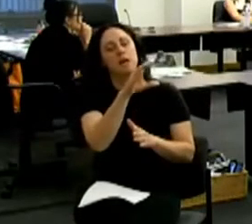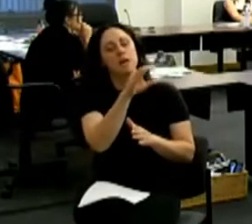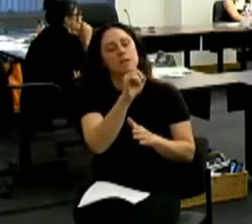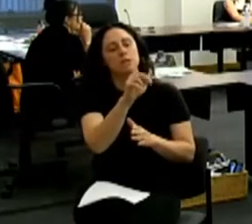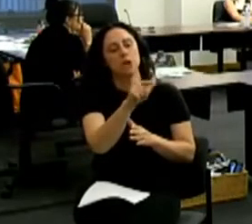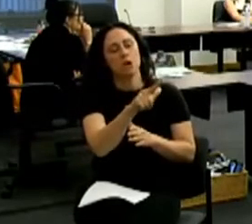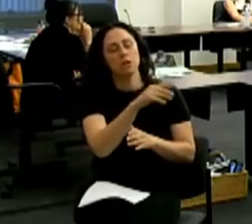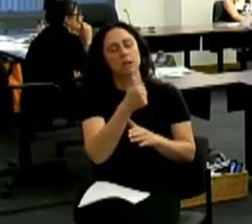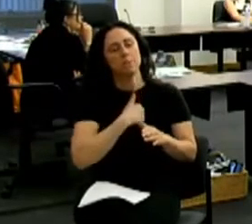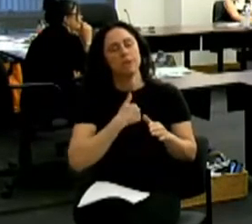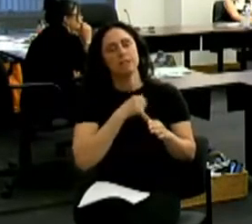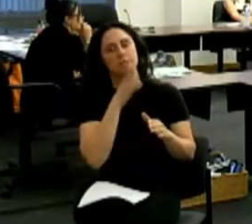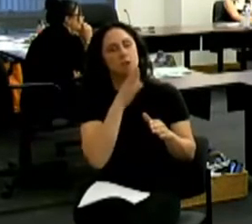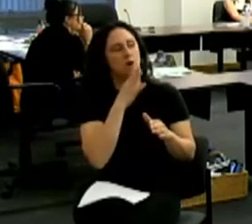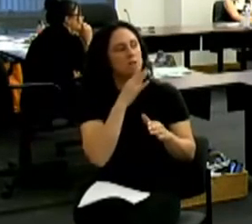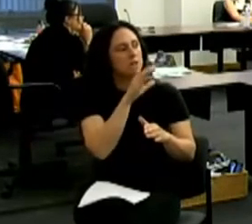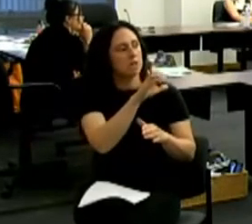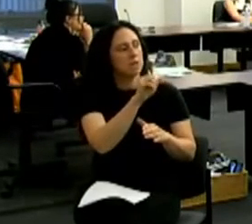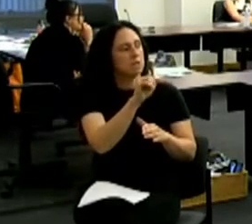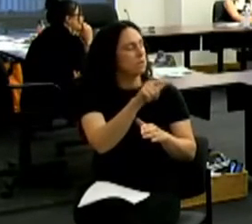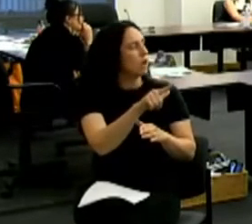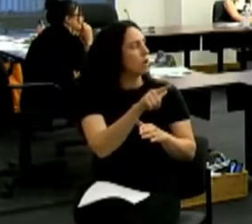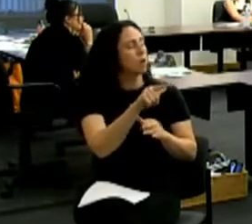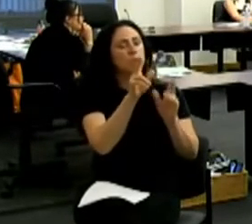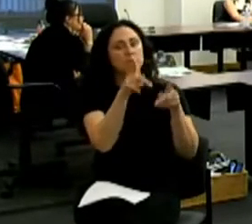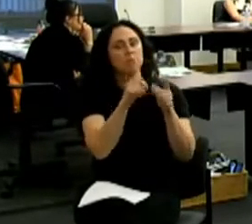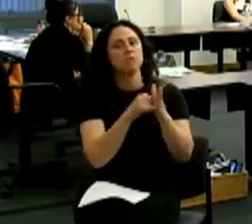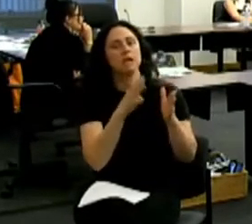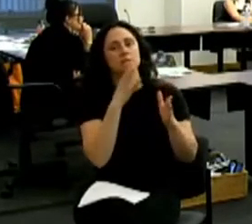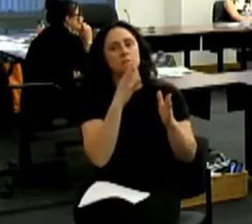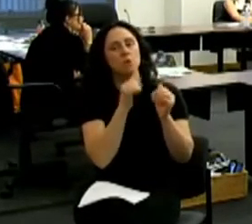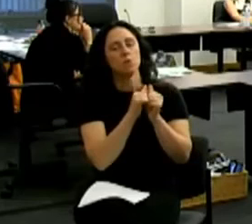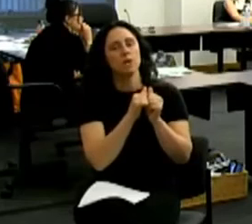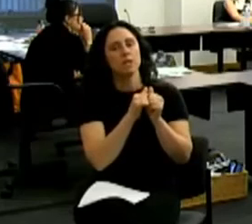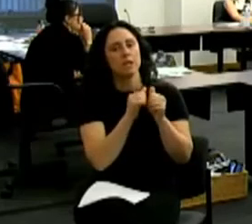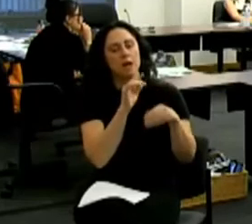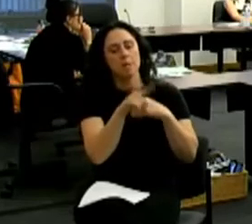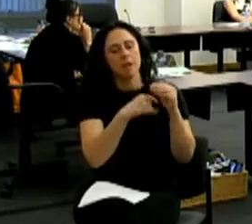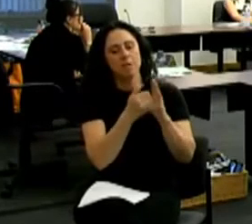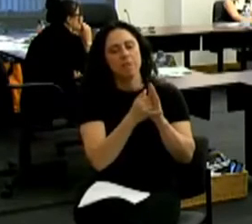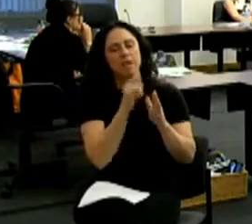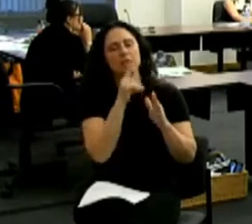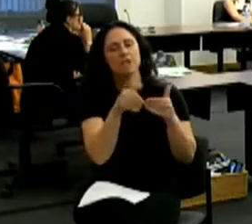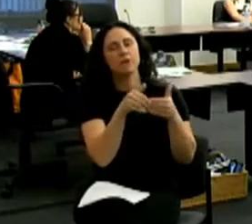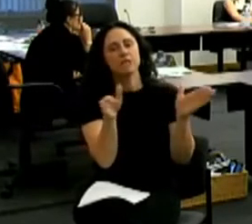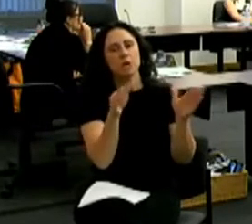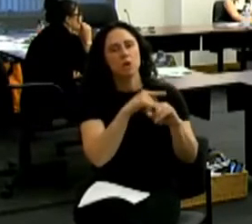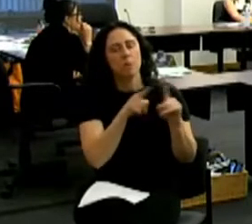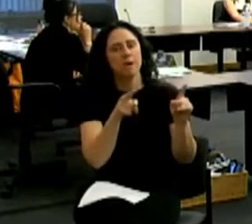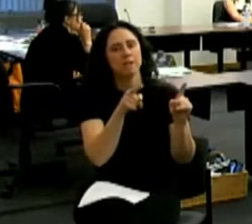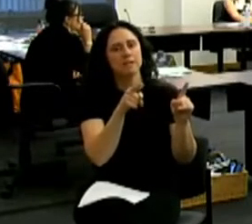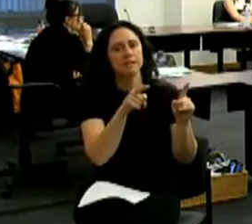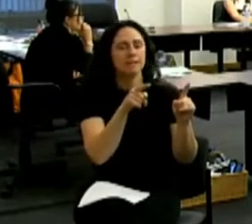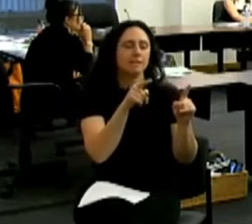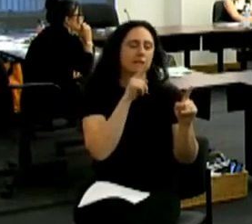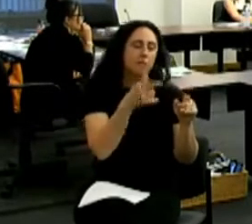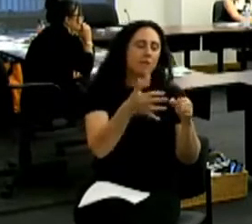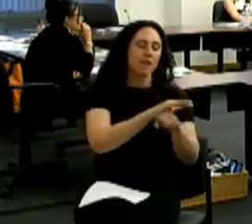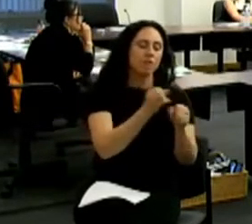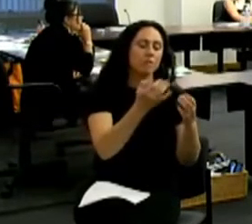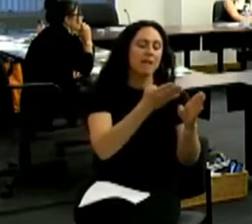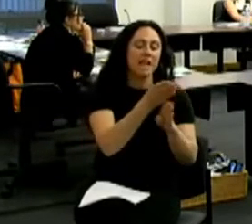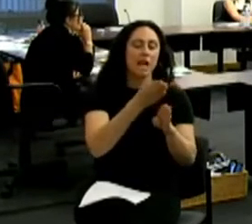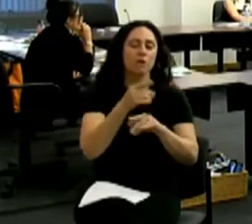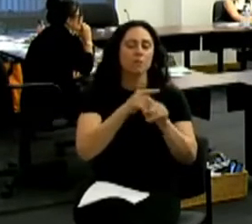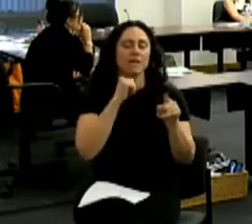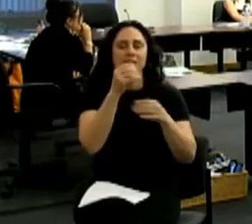talked. I'll let Carl give you some background because Carl was the one that I had spoken to in regards to it. It's very general, but it hits a lot of areas, but it doesn't